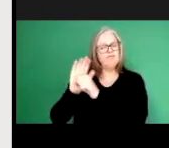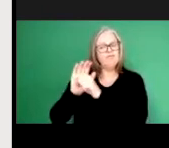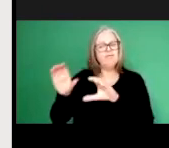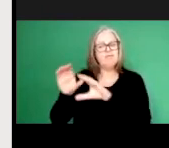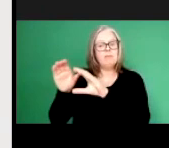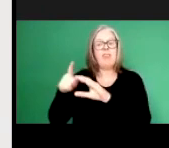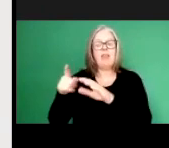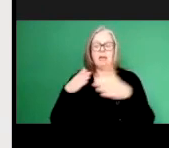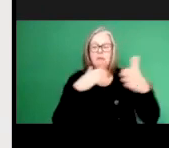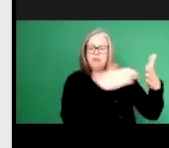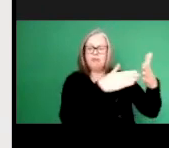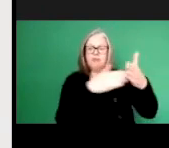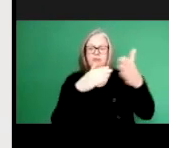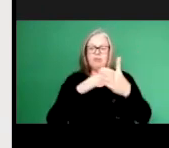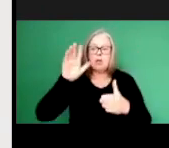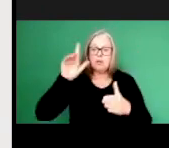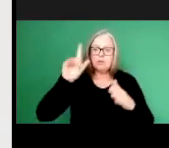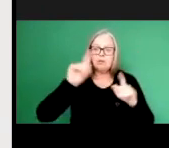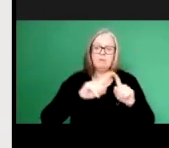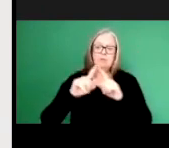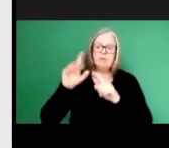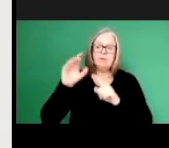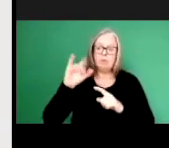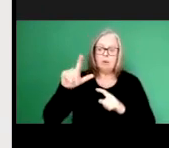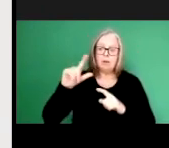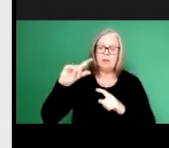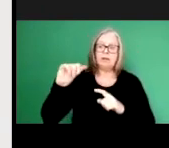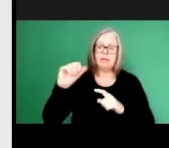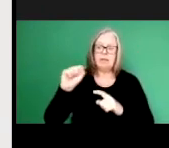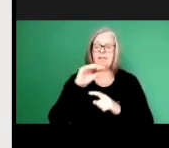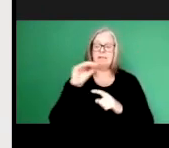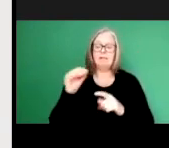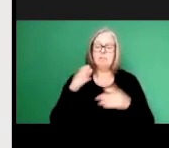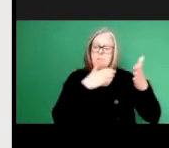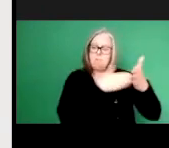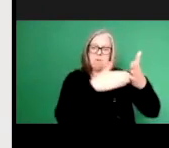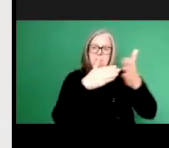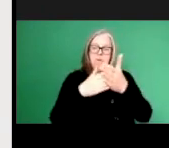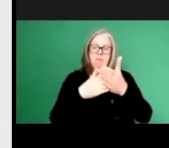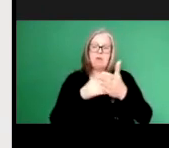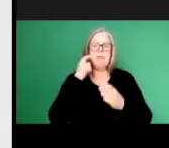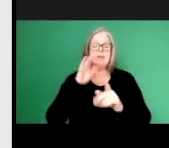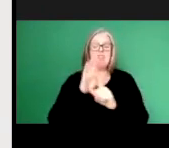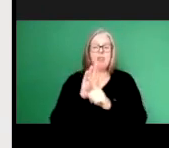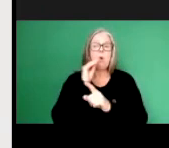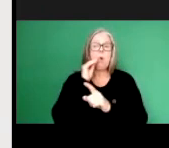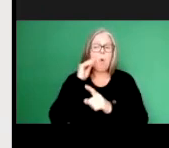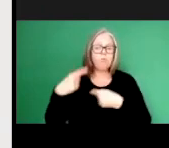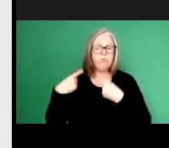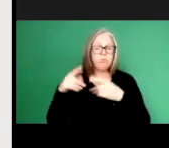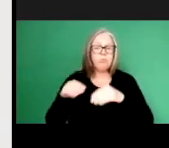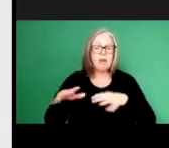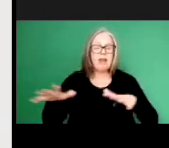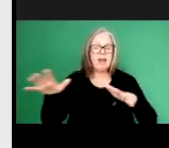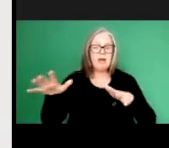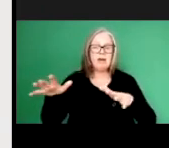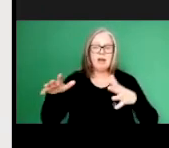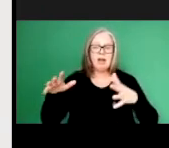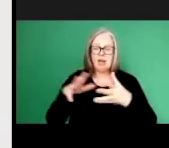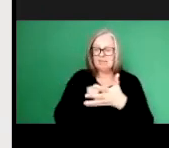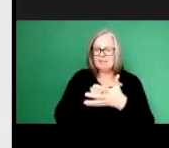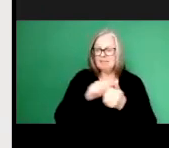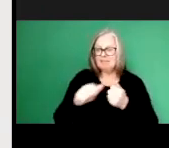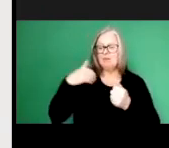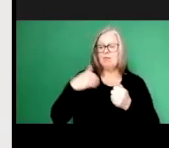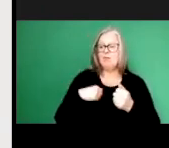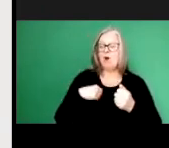and gas companies for the harm that they, their homeland is already being washed away to, um, from sea level rise. The middle picture is